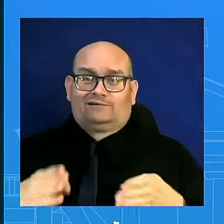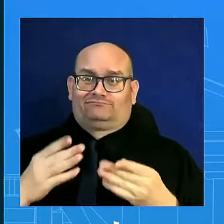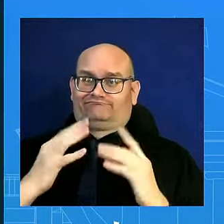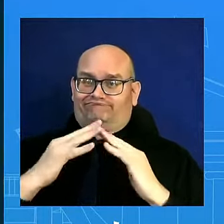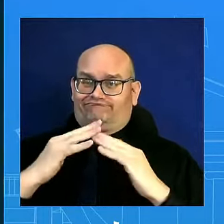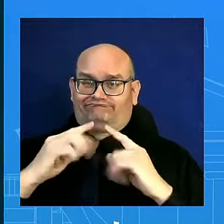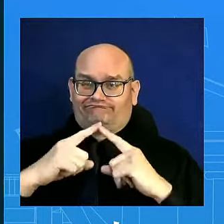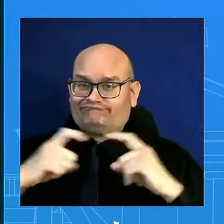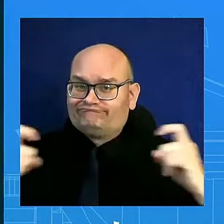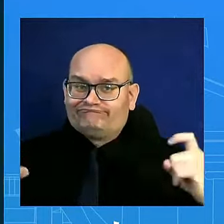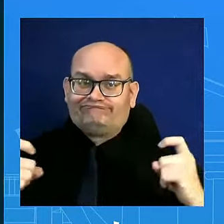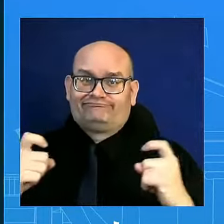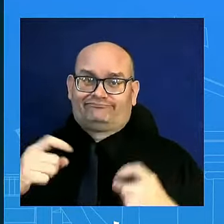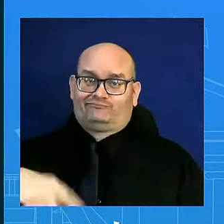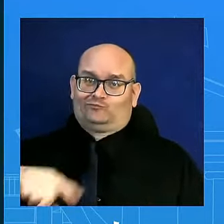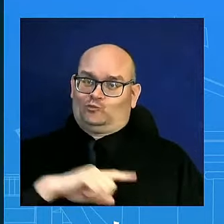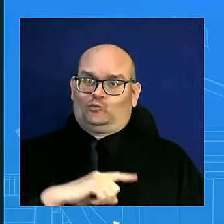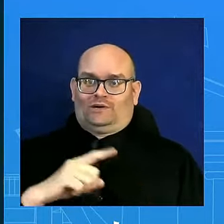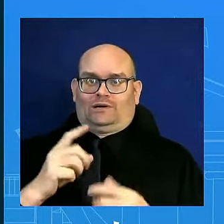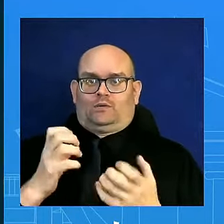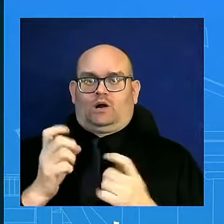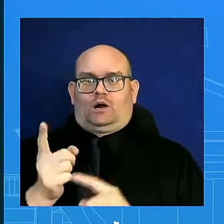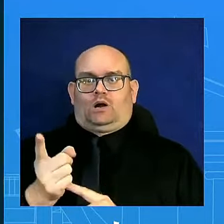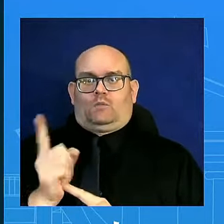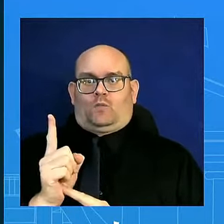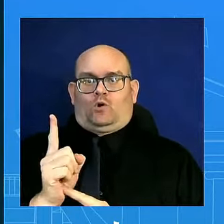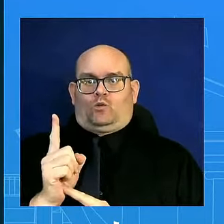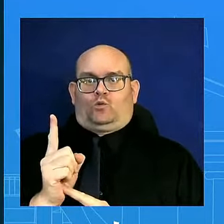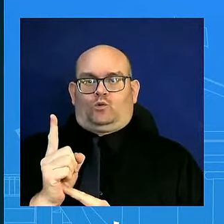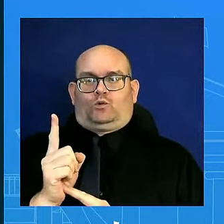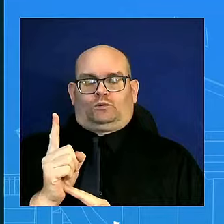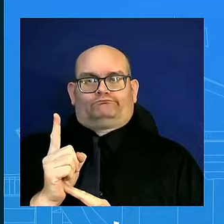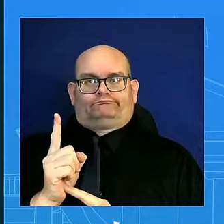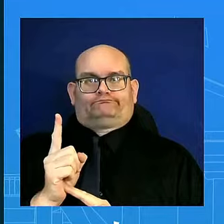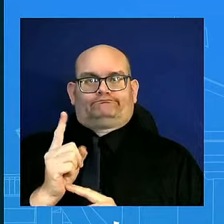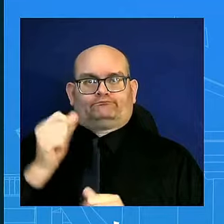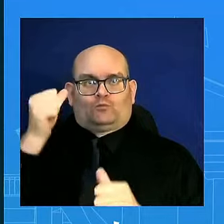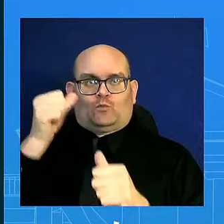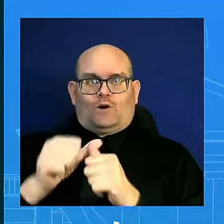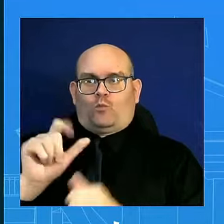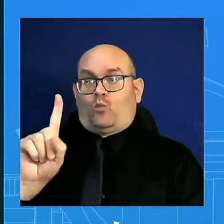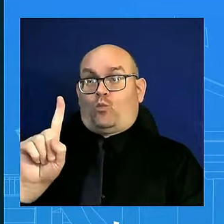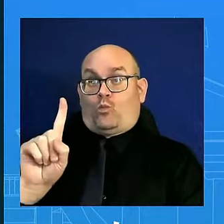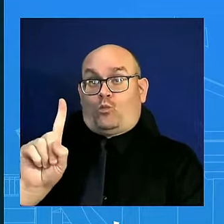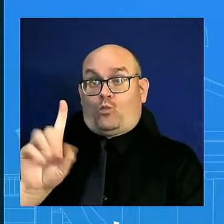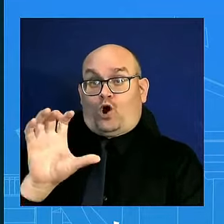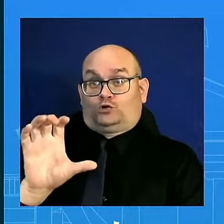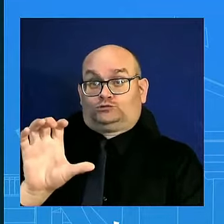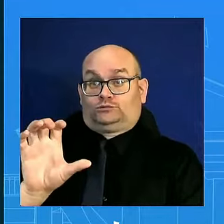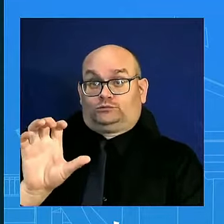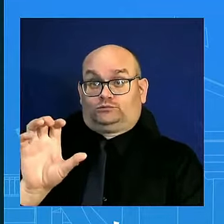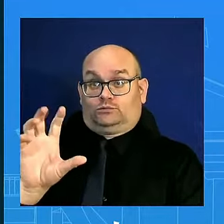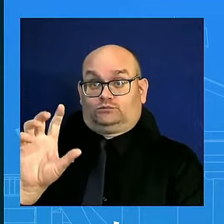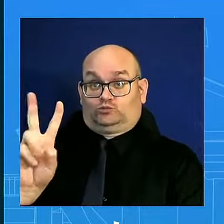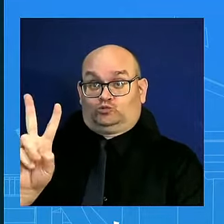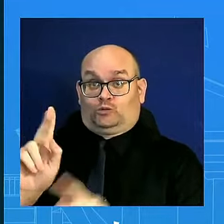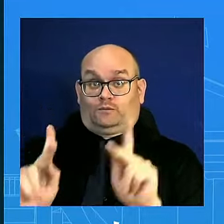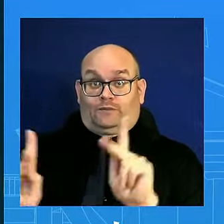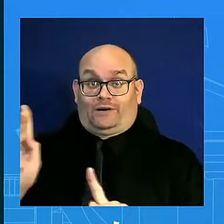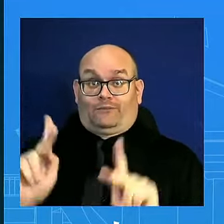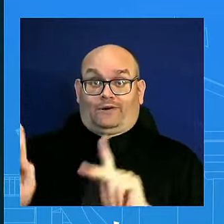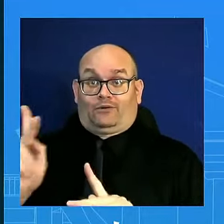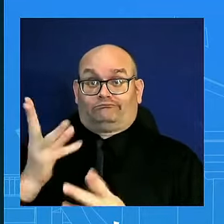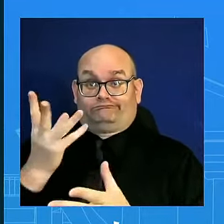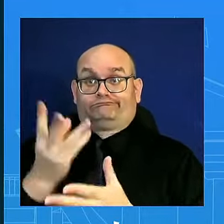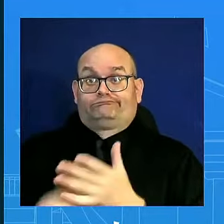take a moment to remember the 102 individuals whose lives were lost and thousands of survivors whose